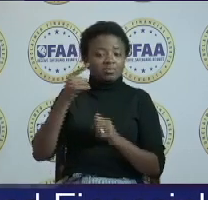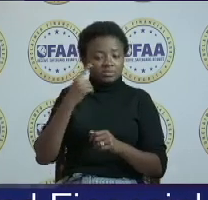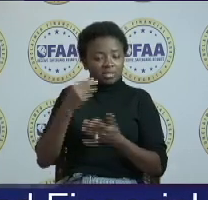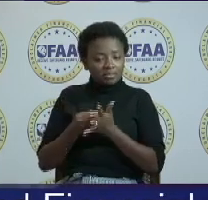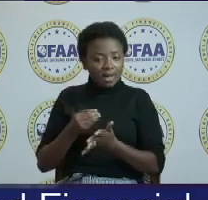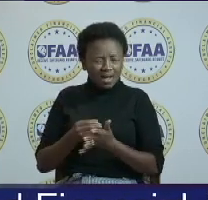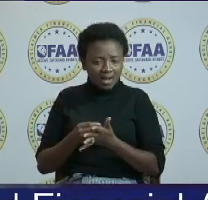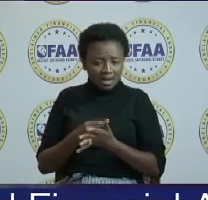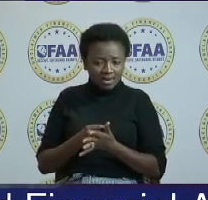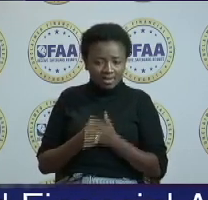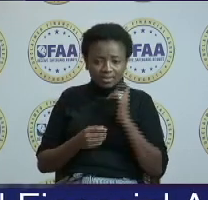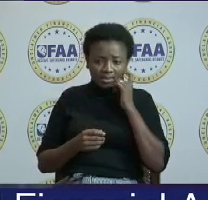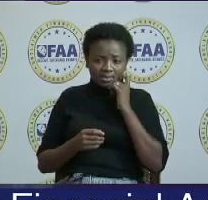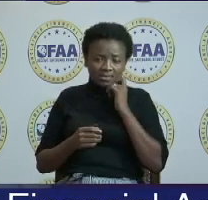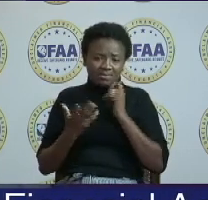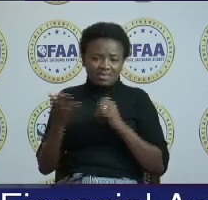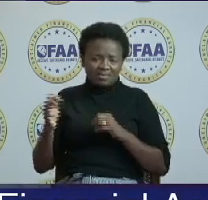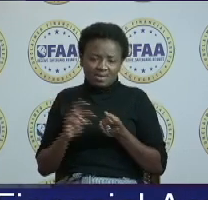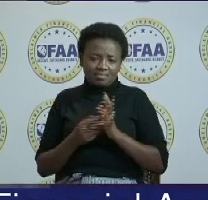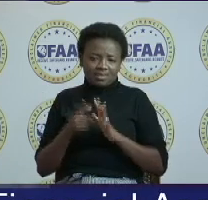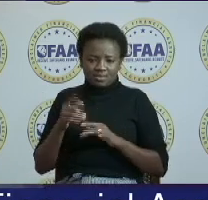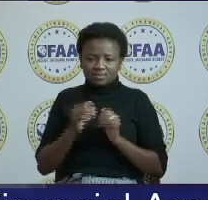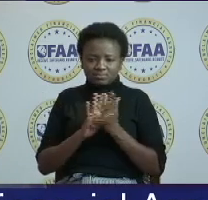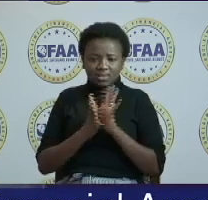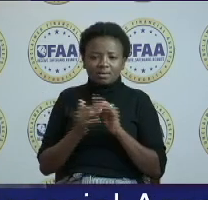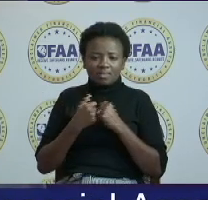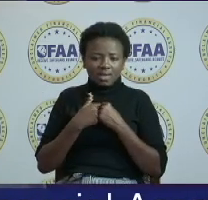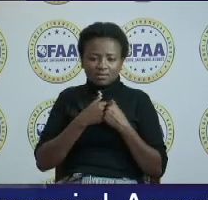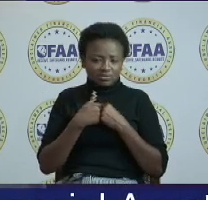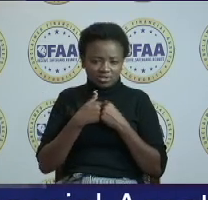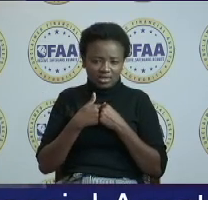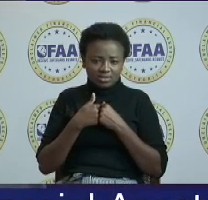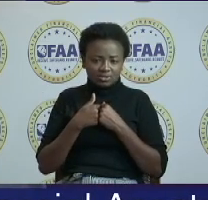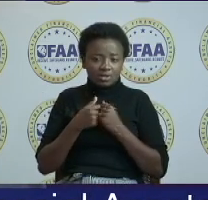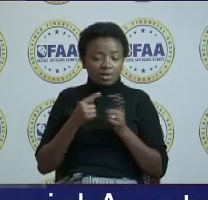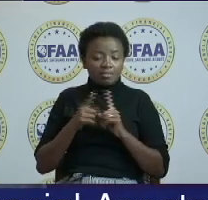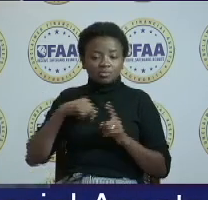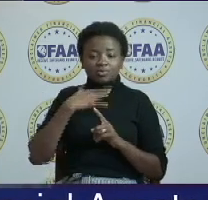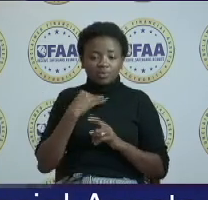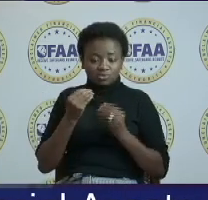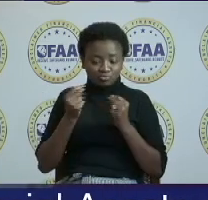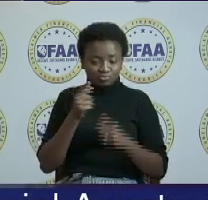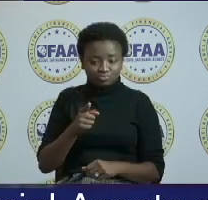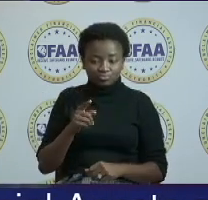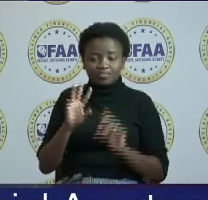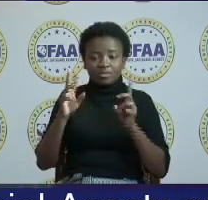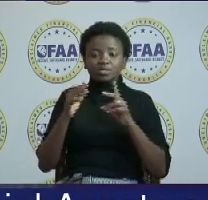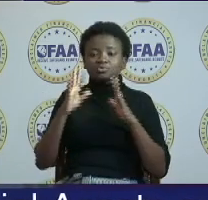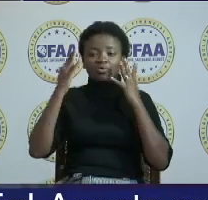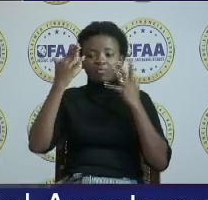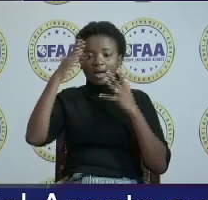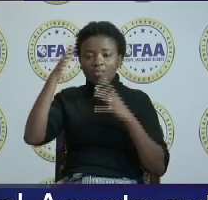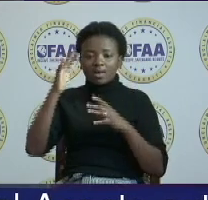trivial, then it becomes a deterrent to reunification. But I guess for us, to overcome those, I think on the issue of awareness is through